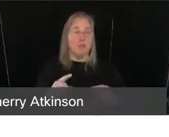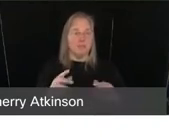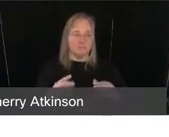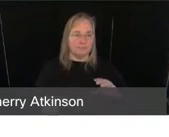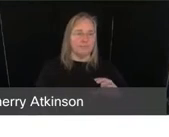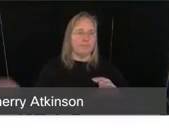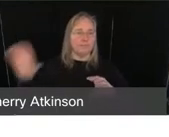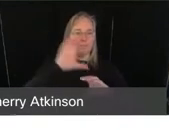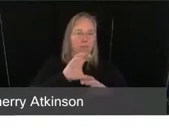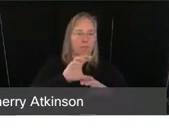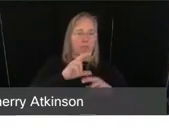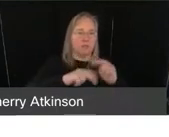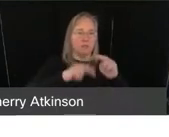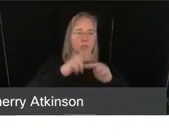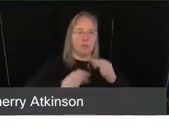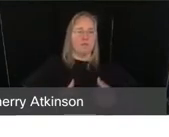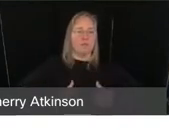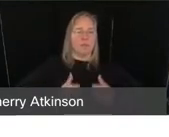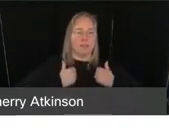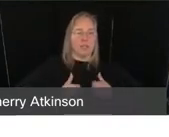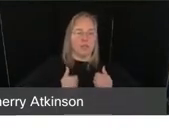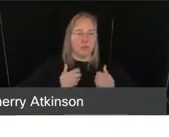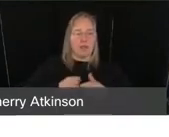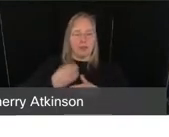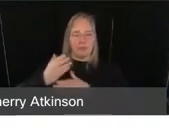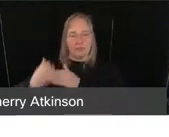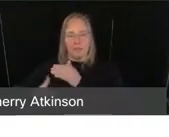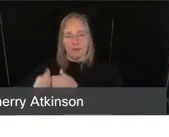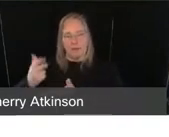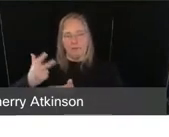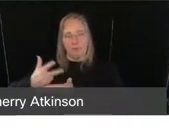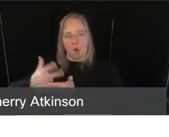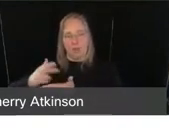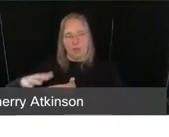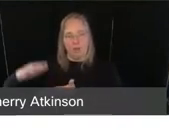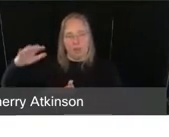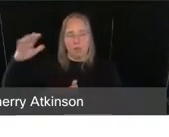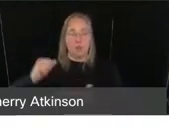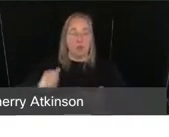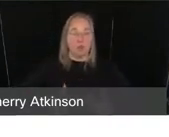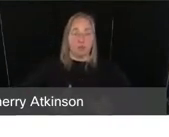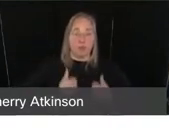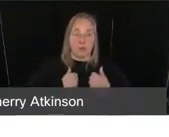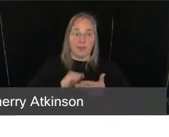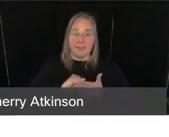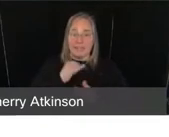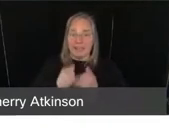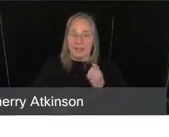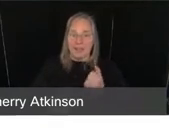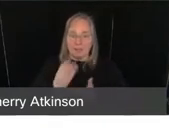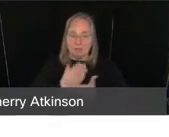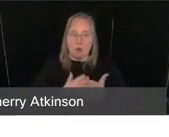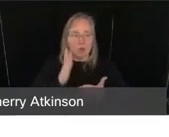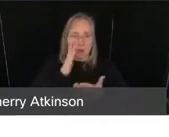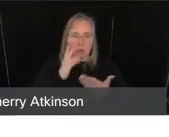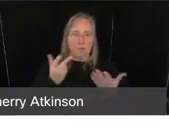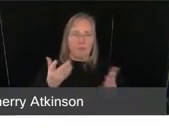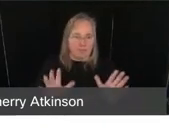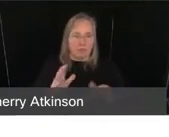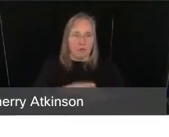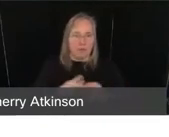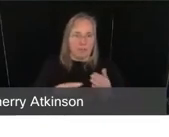of the residential and the completion of the parking garage. So the residential is the final portion to be completed on this